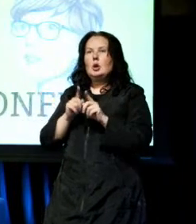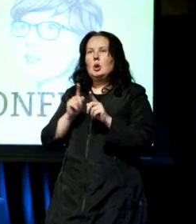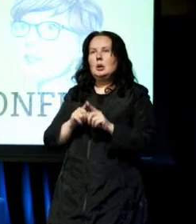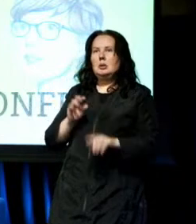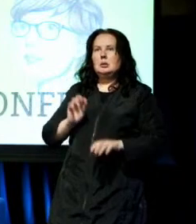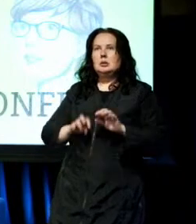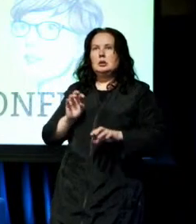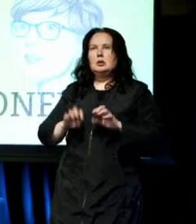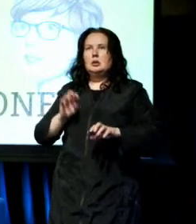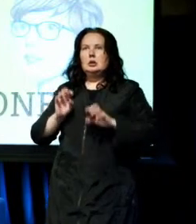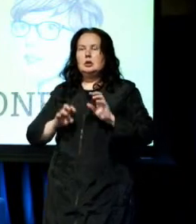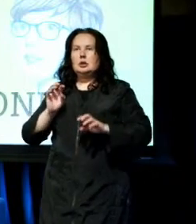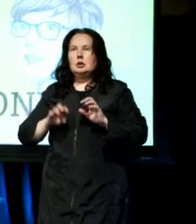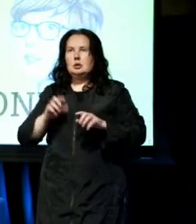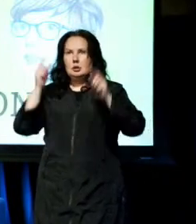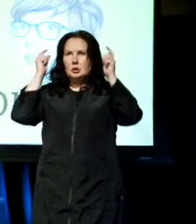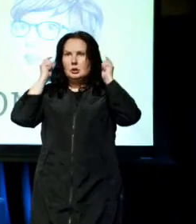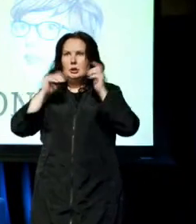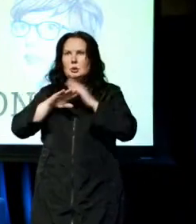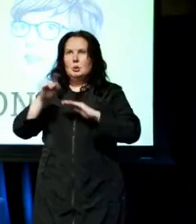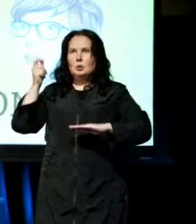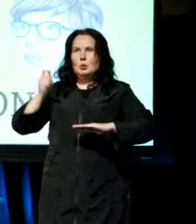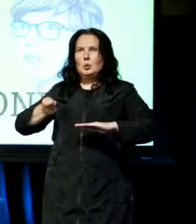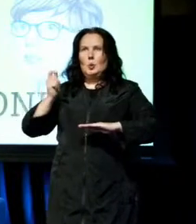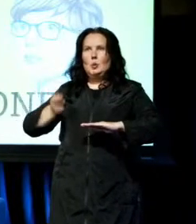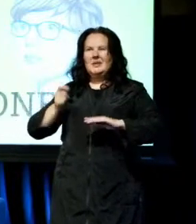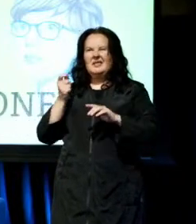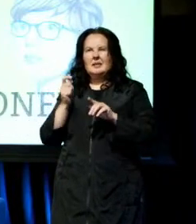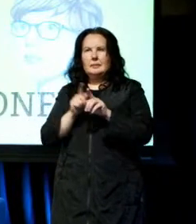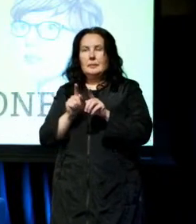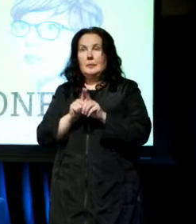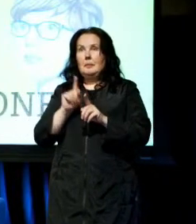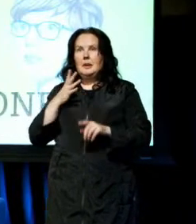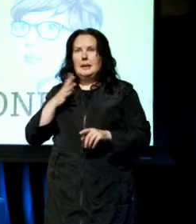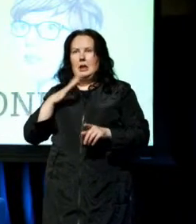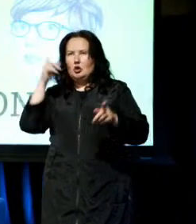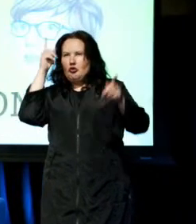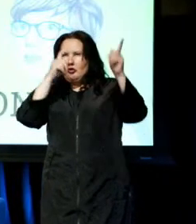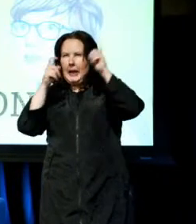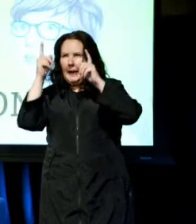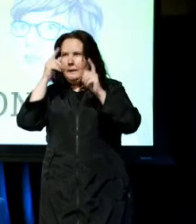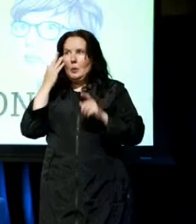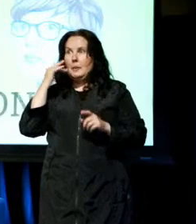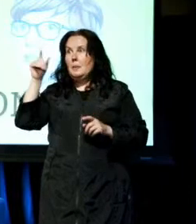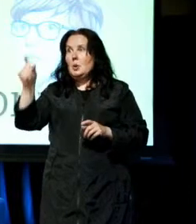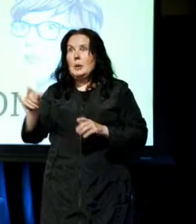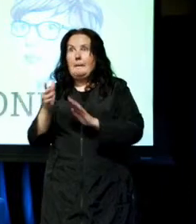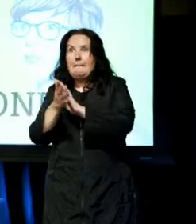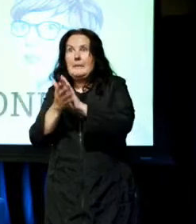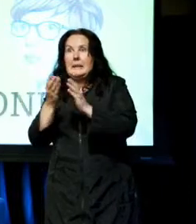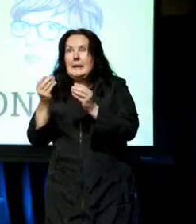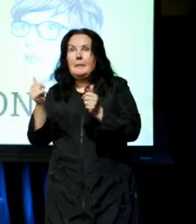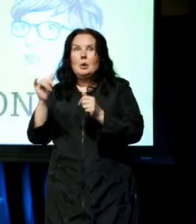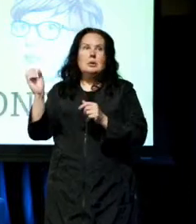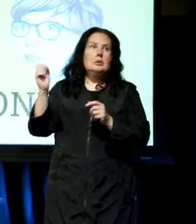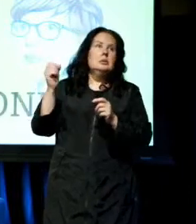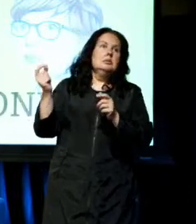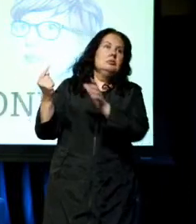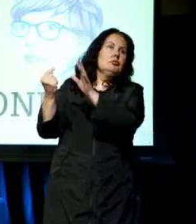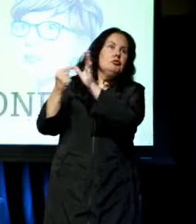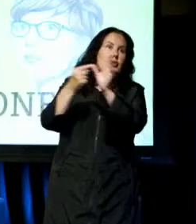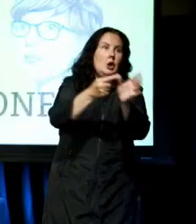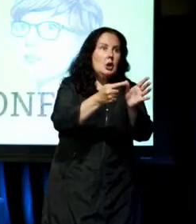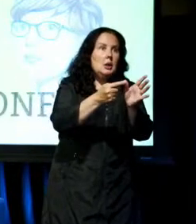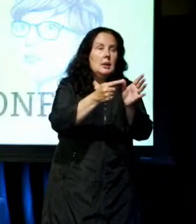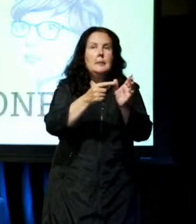be creative enough to know what people mean when they're saying something or calling back to something, and